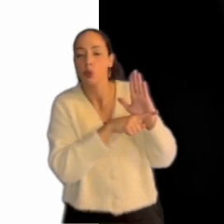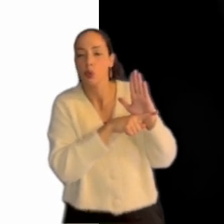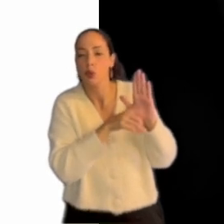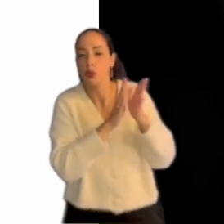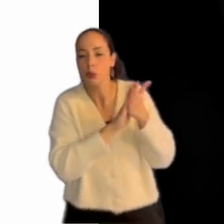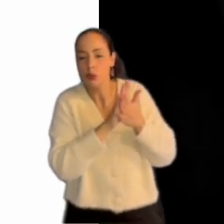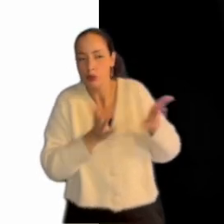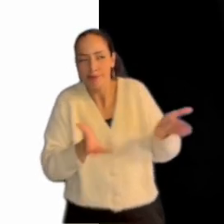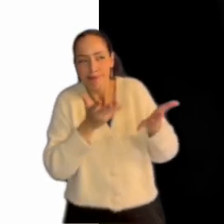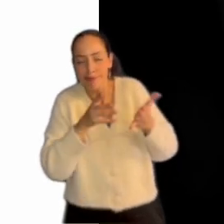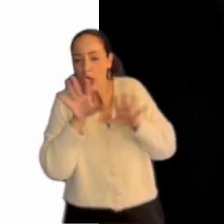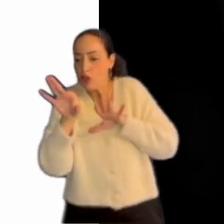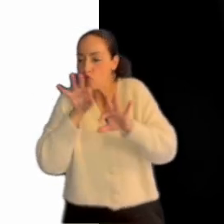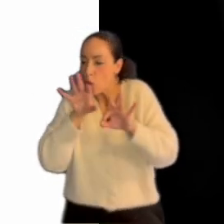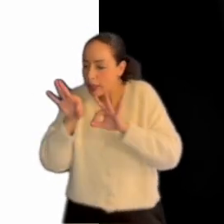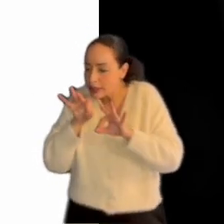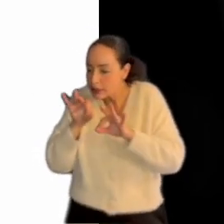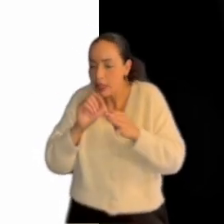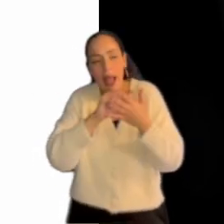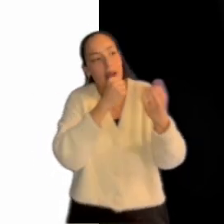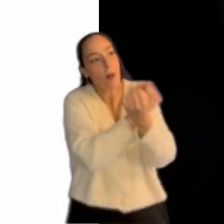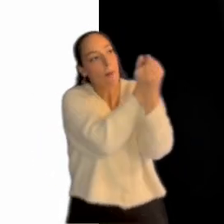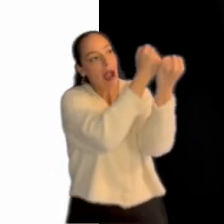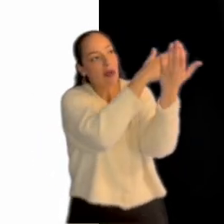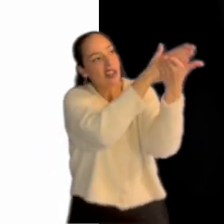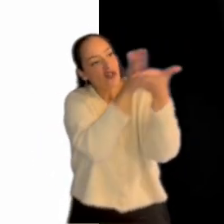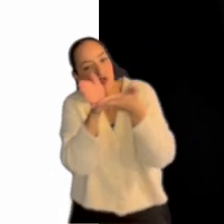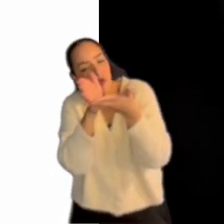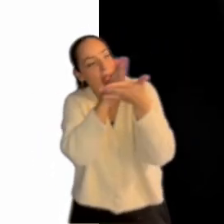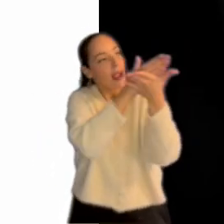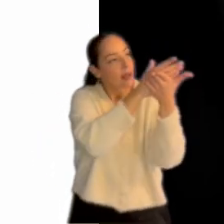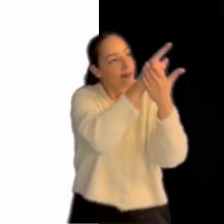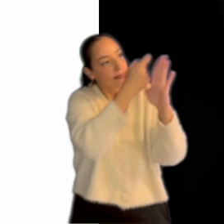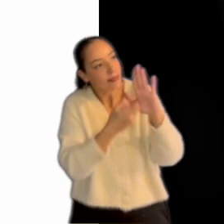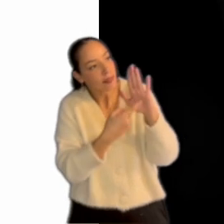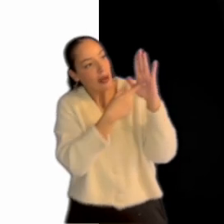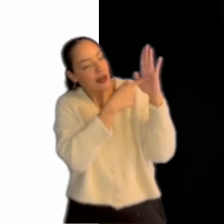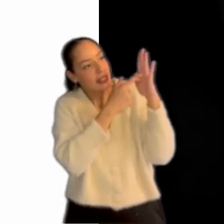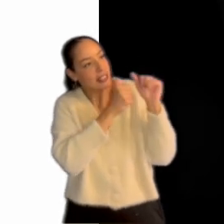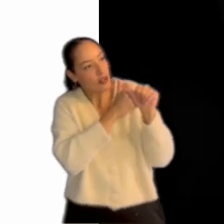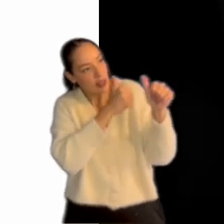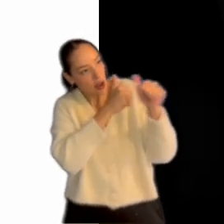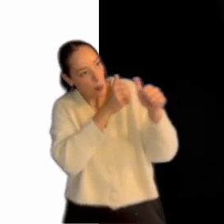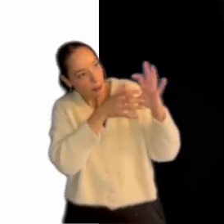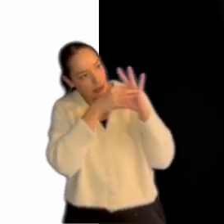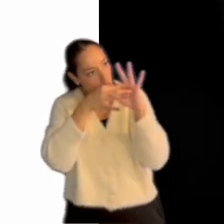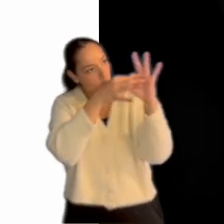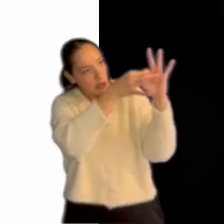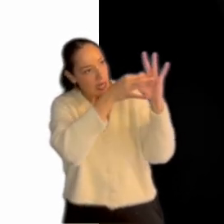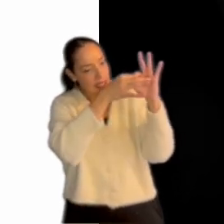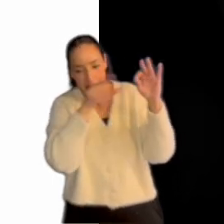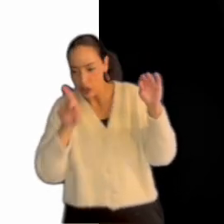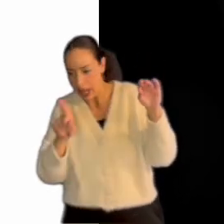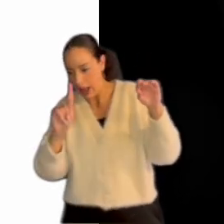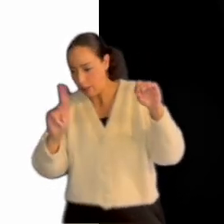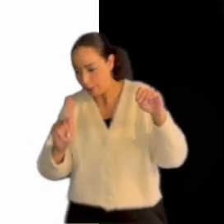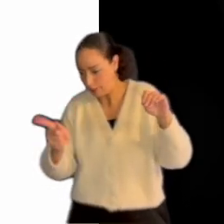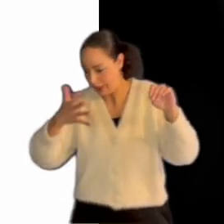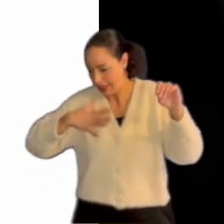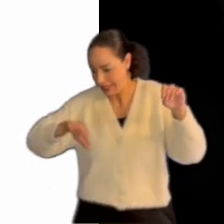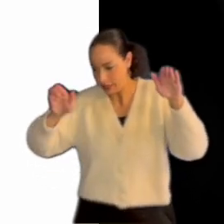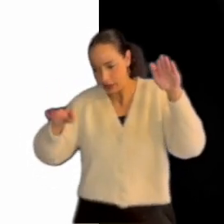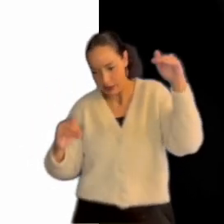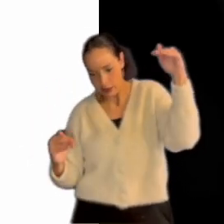the sharing of power so that priorities of the organisation and those it claims to serve can be aligned, generating benefit for